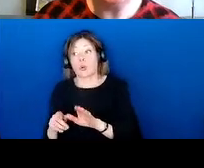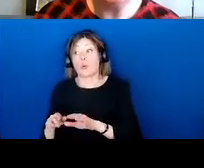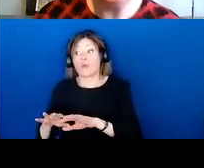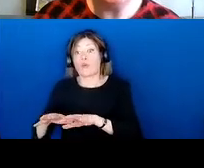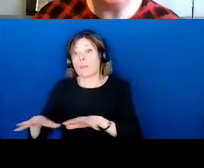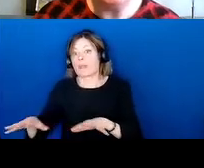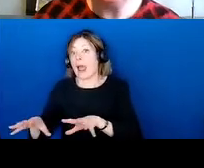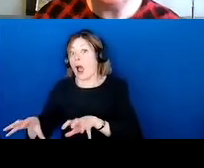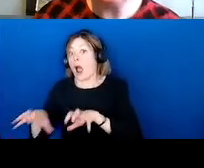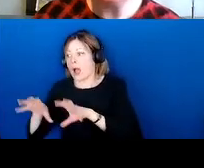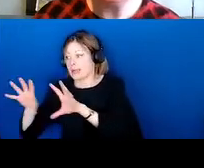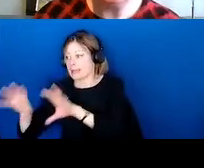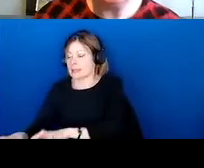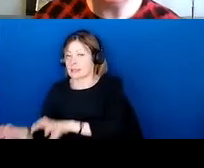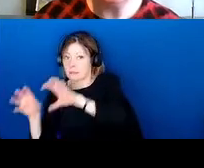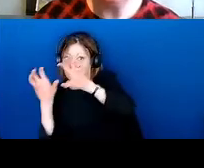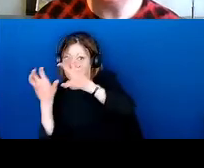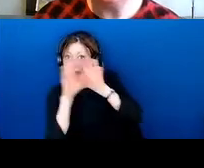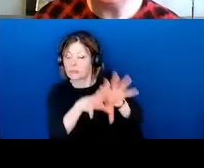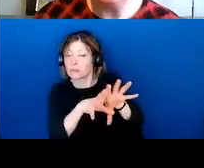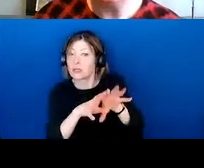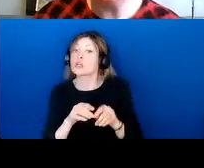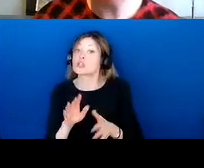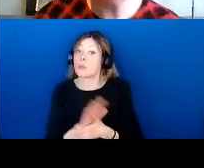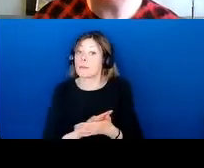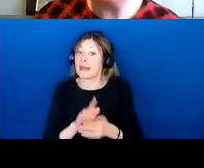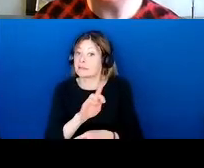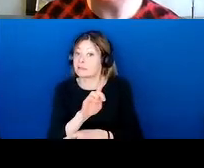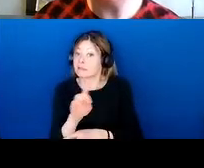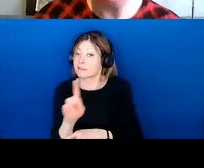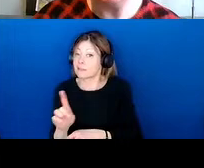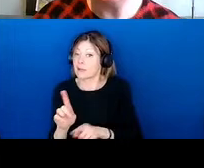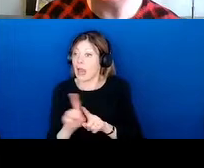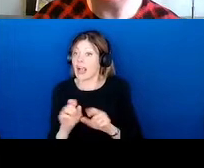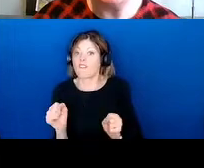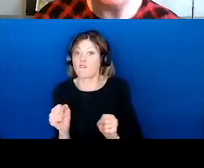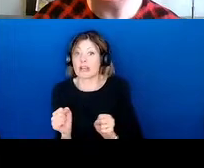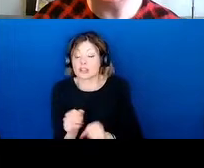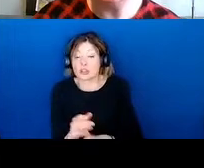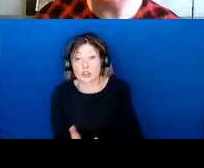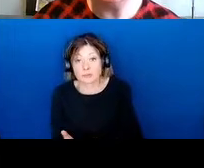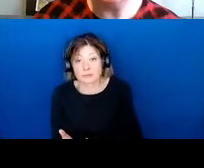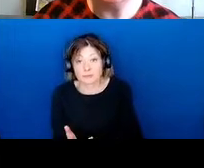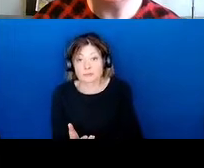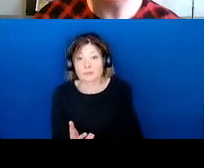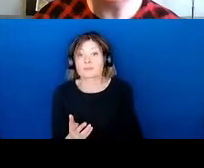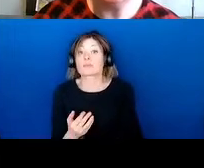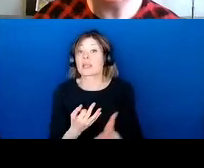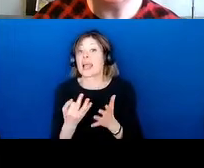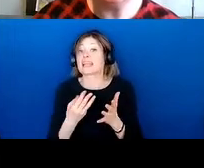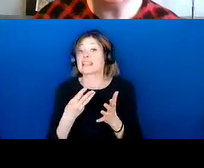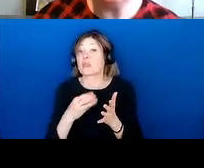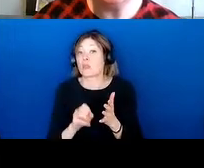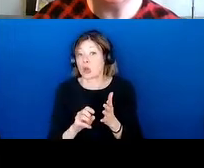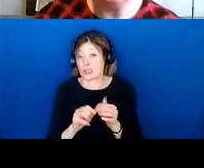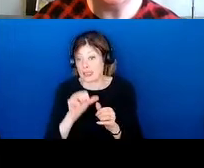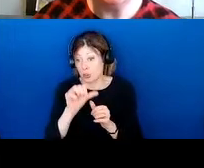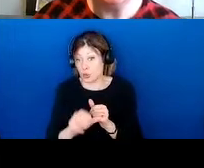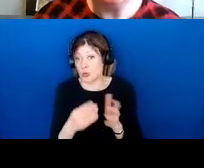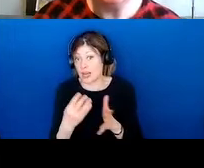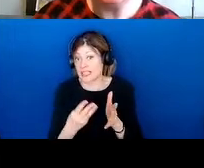in winter to act as a fridge for subsequent owners of Painshill from 1830 till